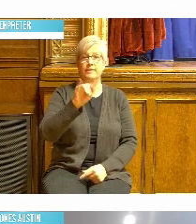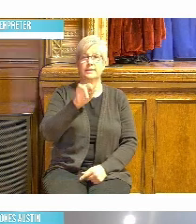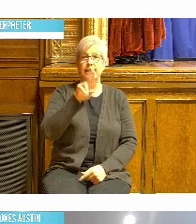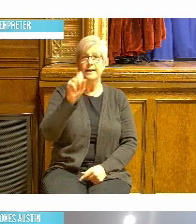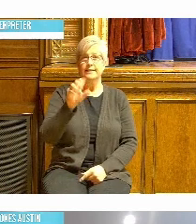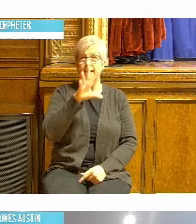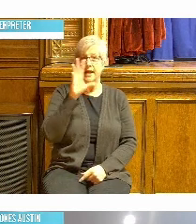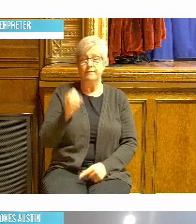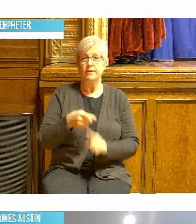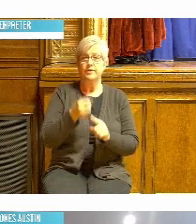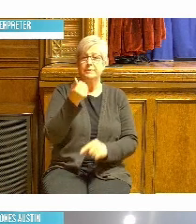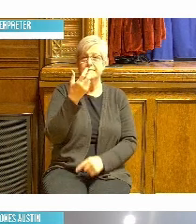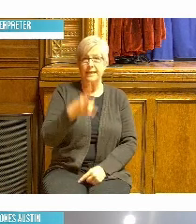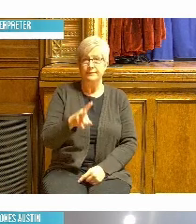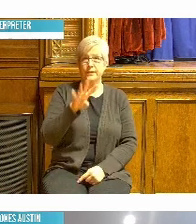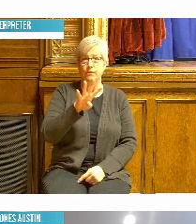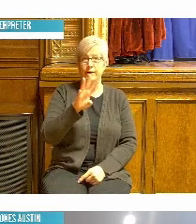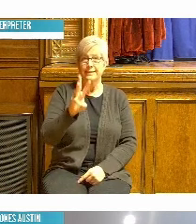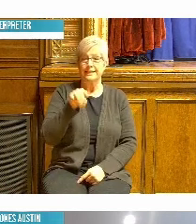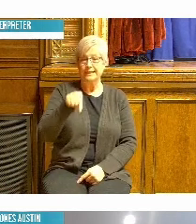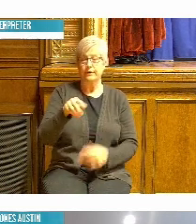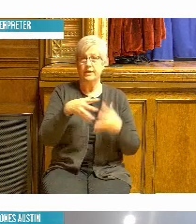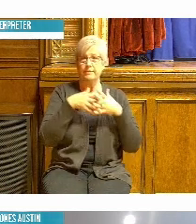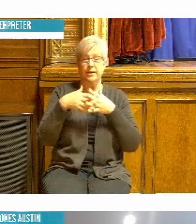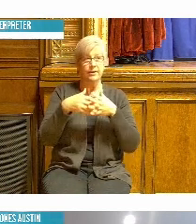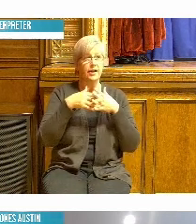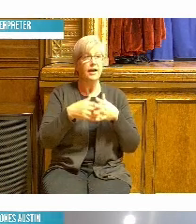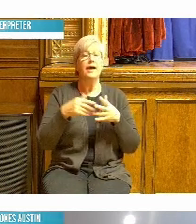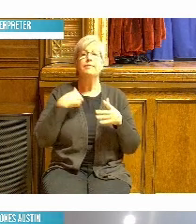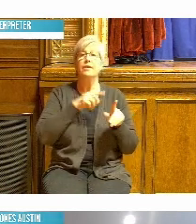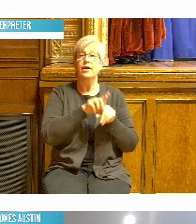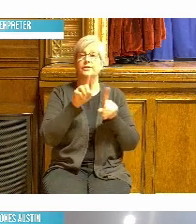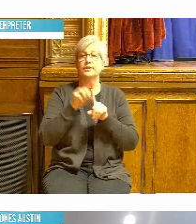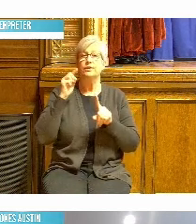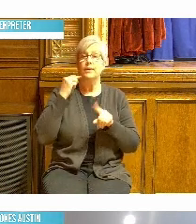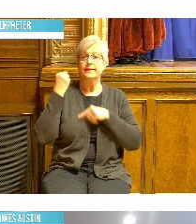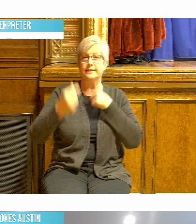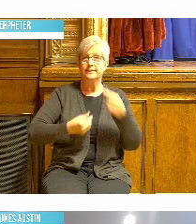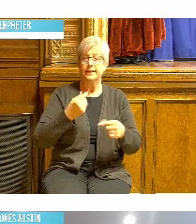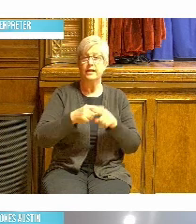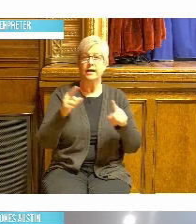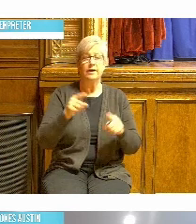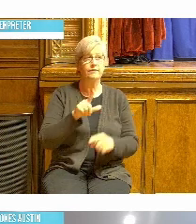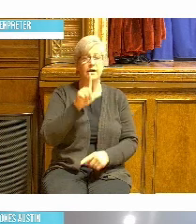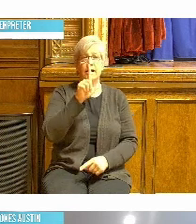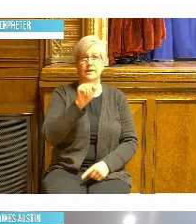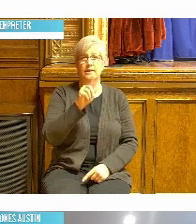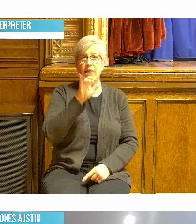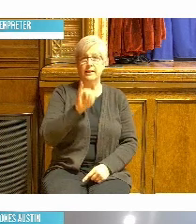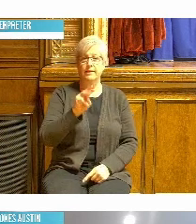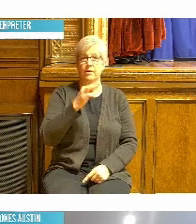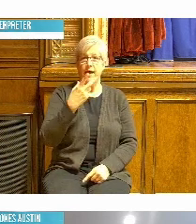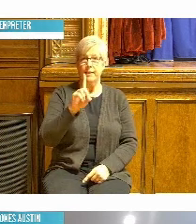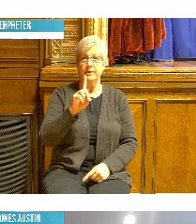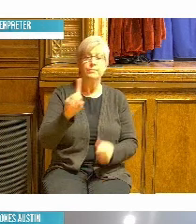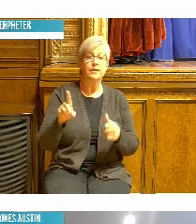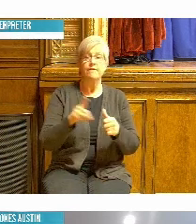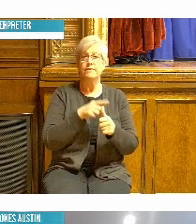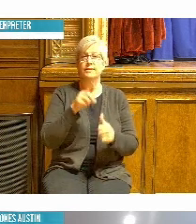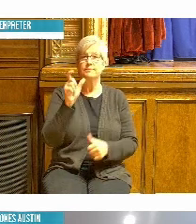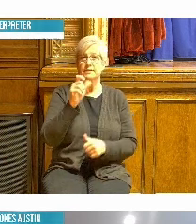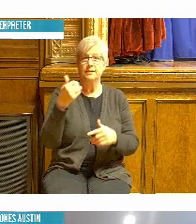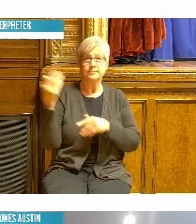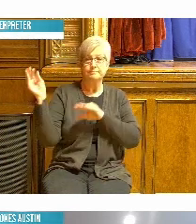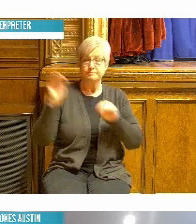Africans from 1746 here in America. I am also a descendant of Bilal Muhammad, one of the first Muslims that was brought to